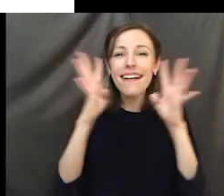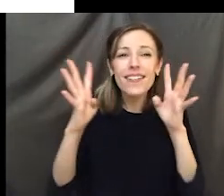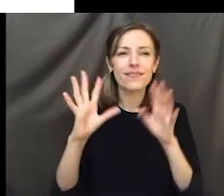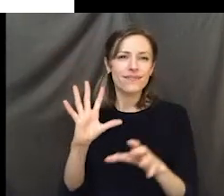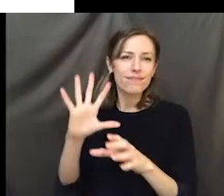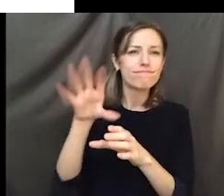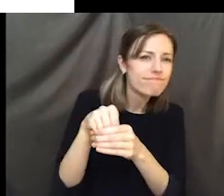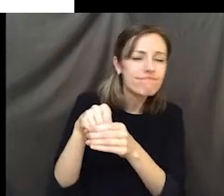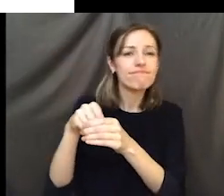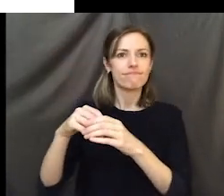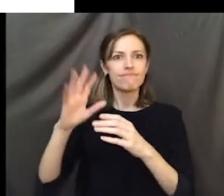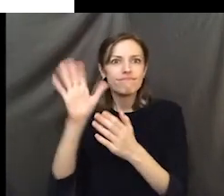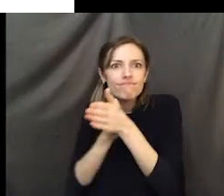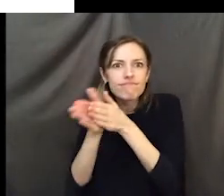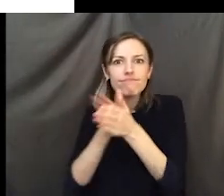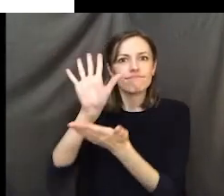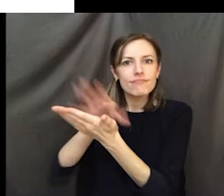and advocacy.